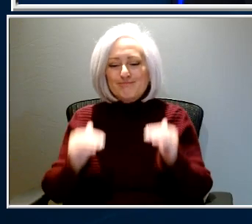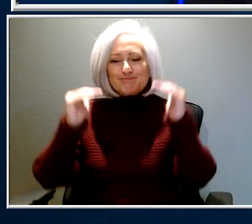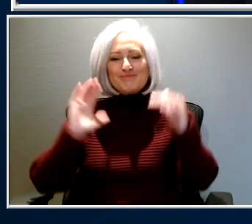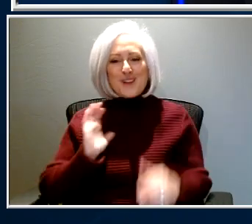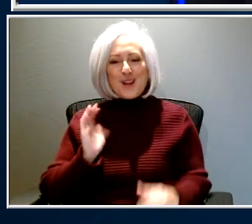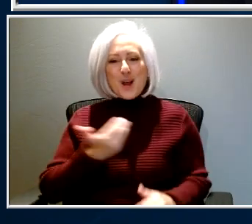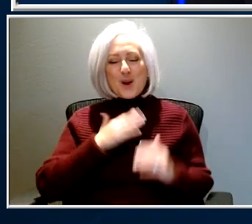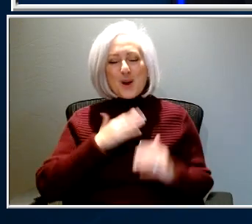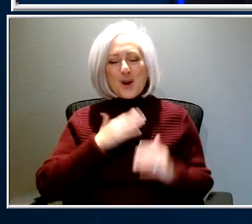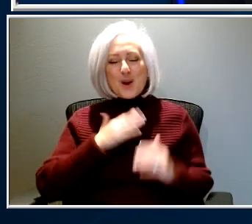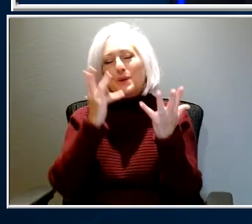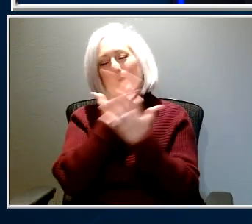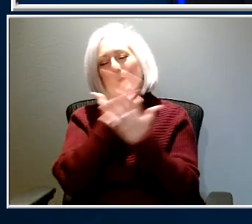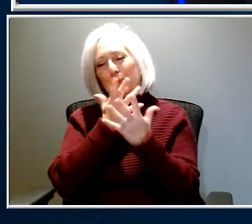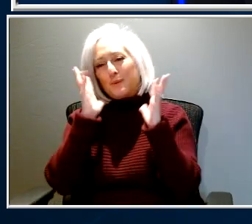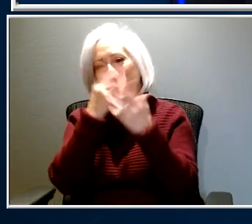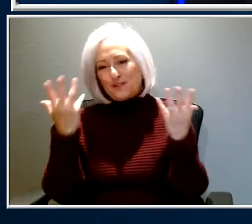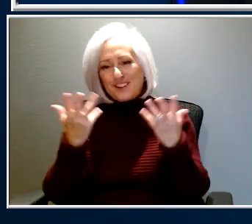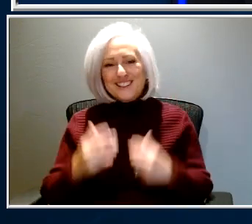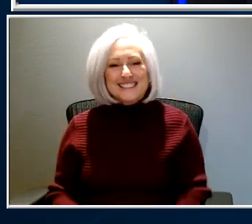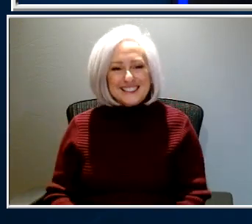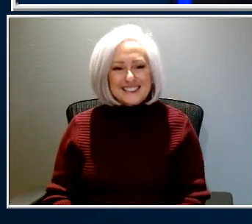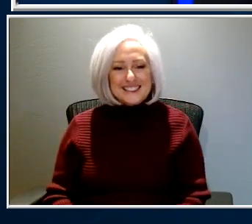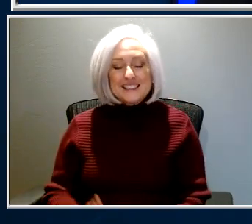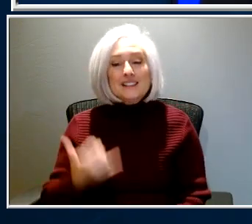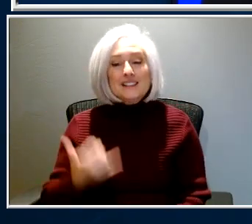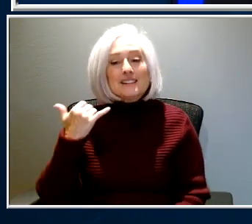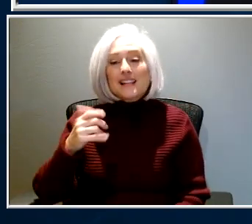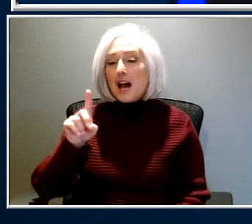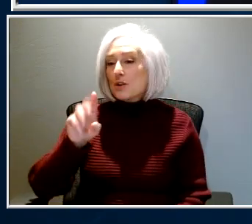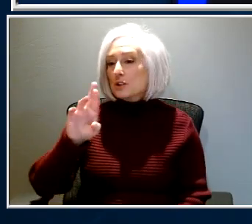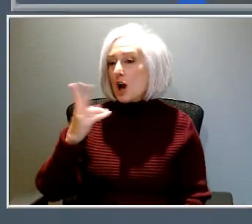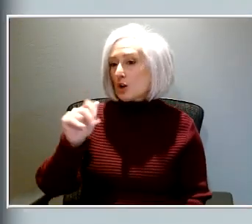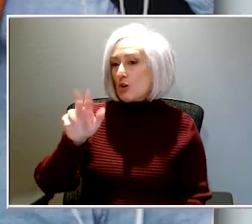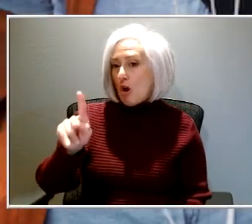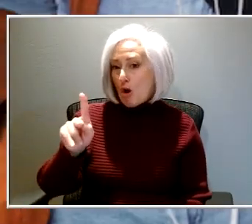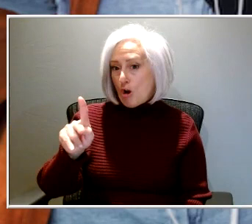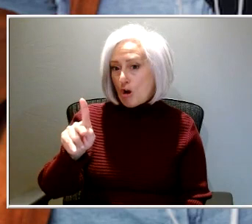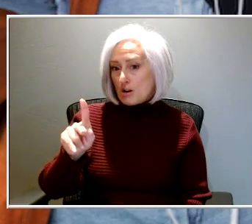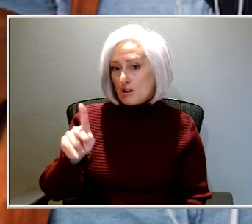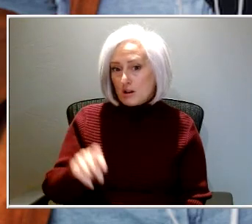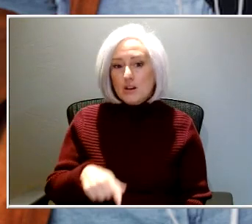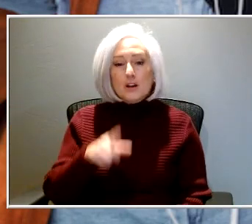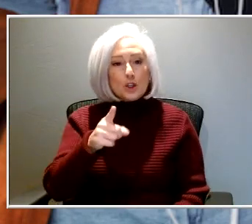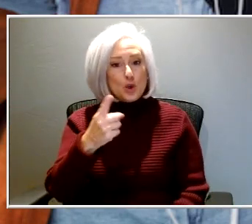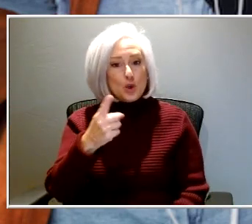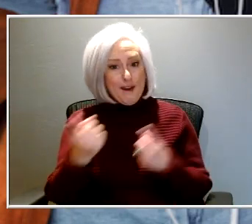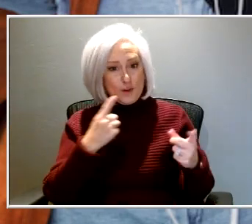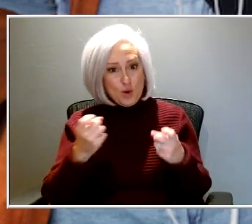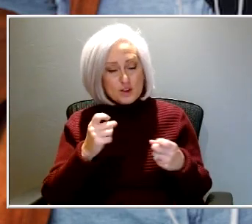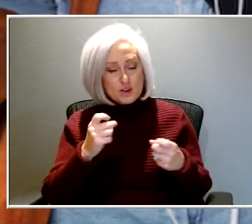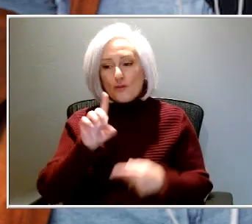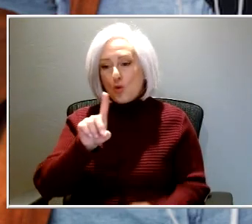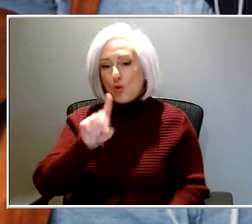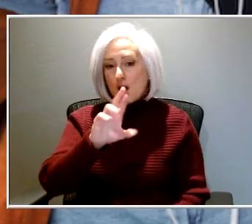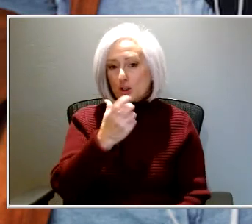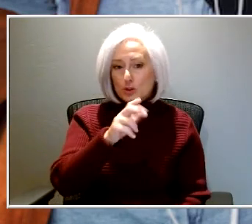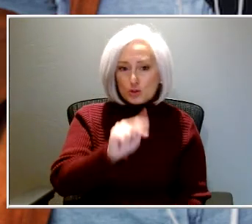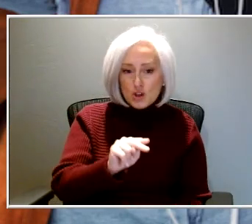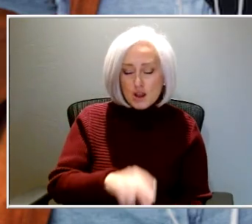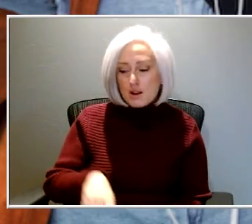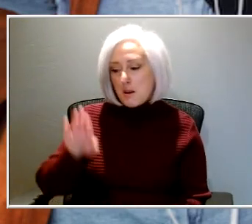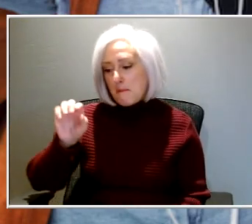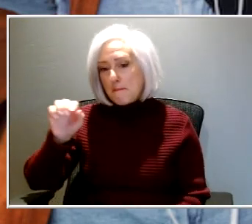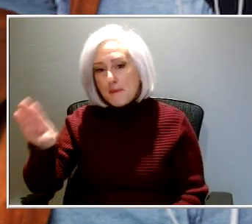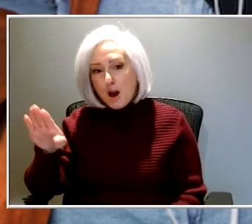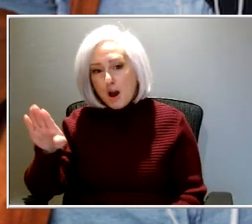see. Let's check in with Dr. Hawkinson. If you have any questions for Bob or Dr. Chen, you can send them to YouTube, Facebook, and the Medical News Network. There are